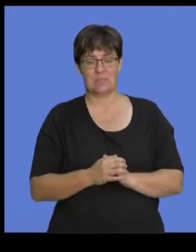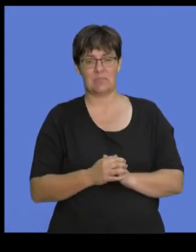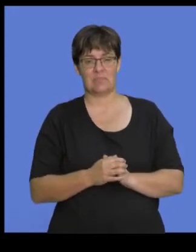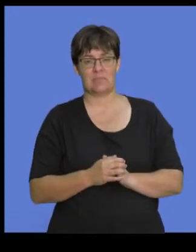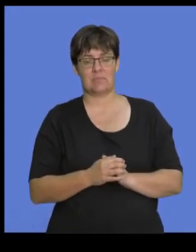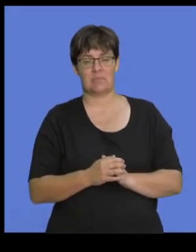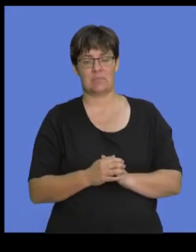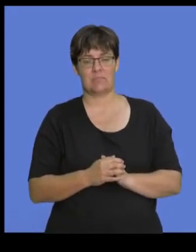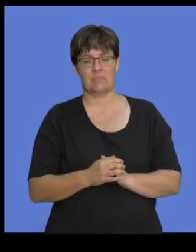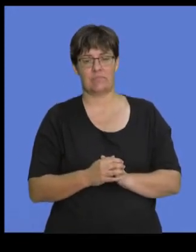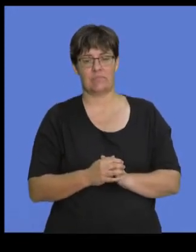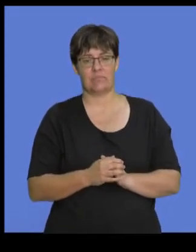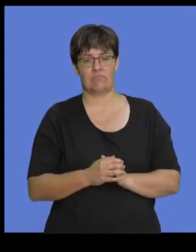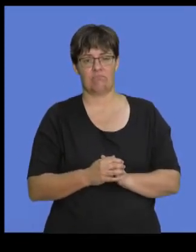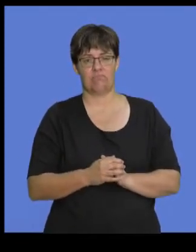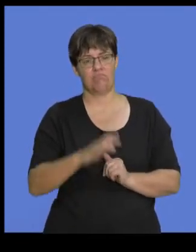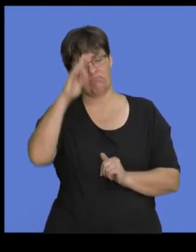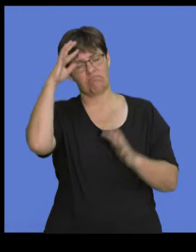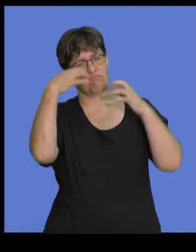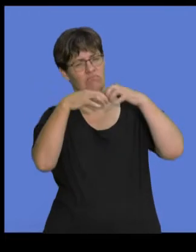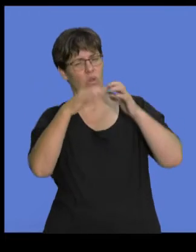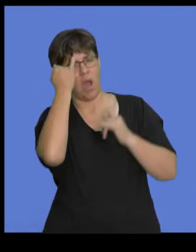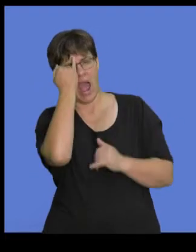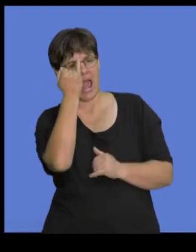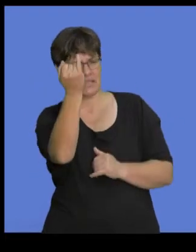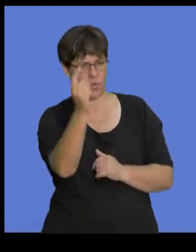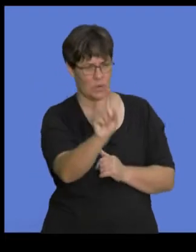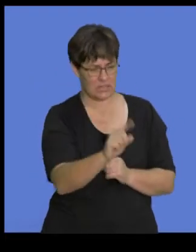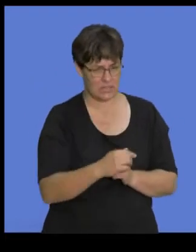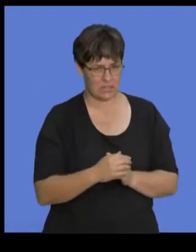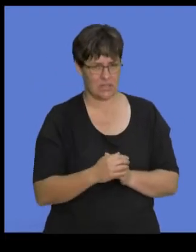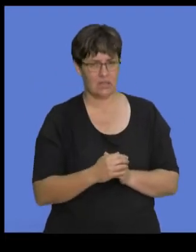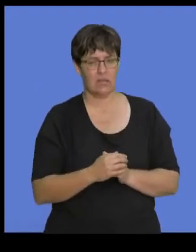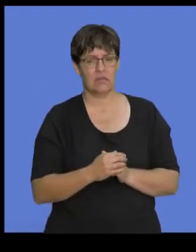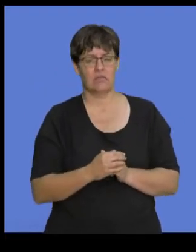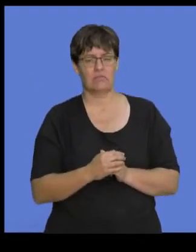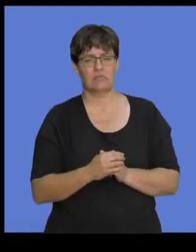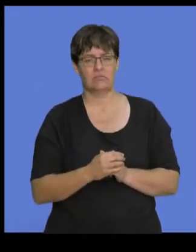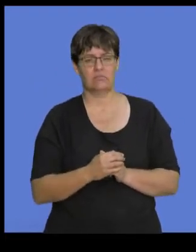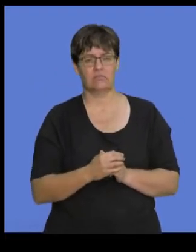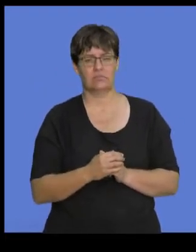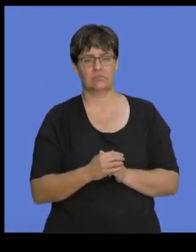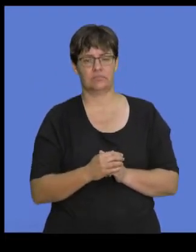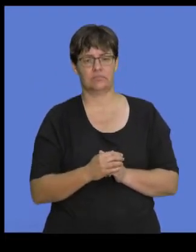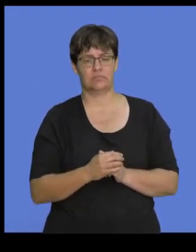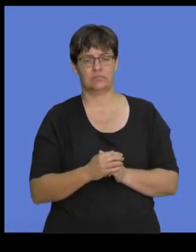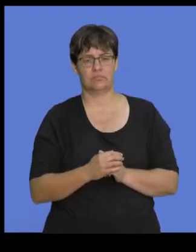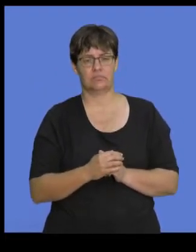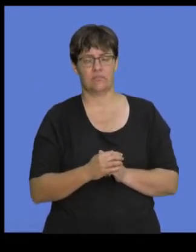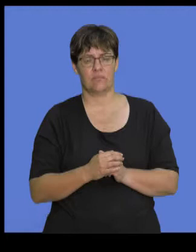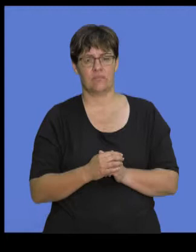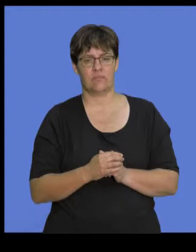then the big thought about, or the idea that we need to be comfortable on in terms